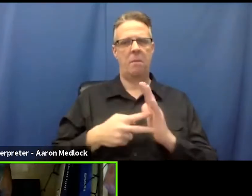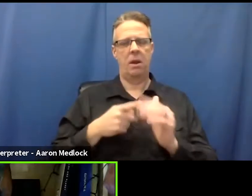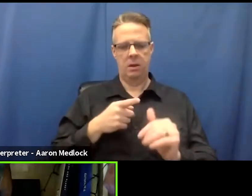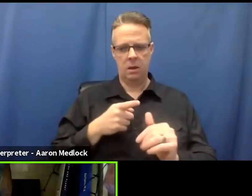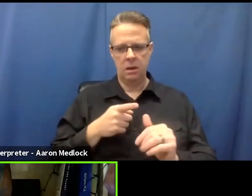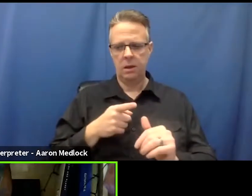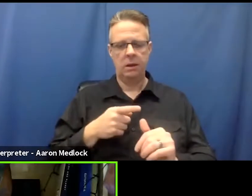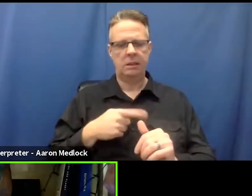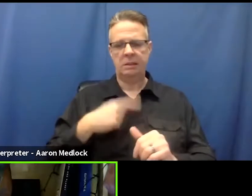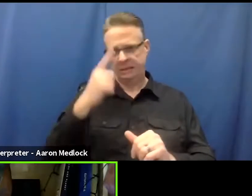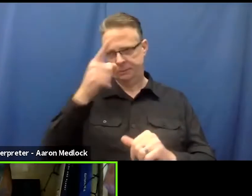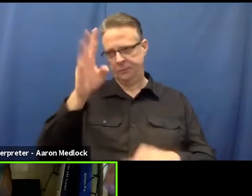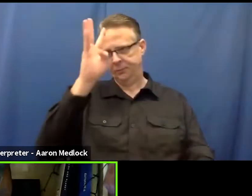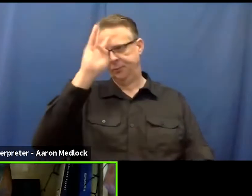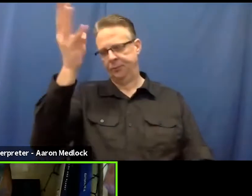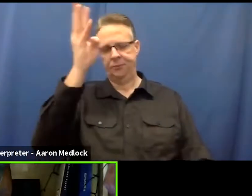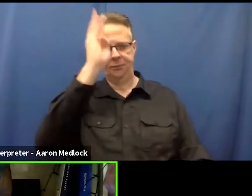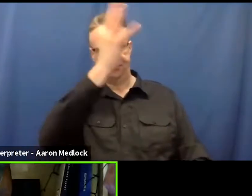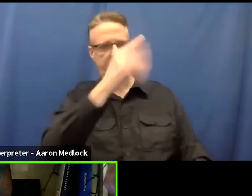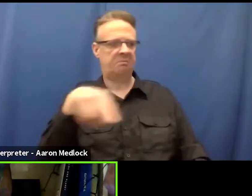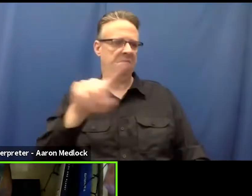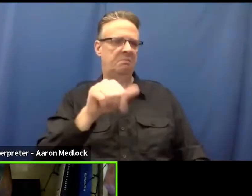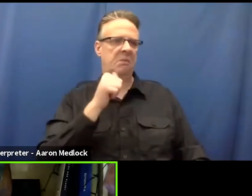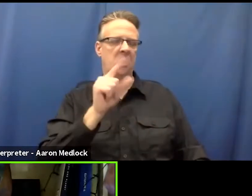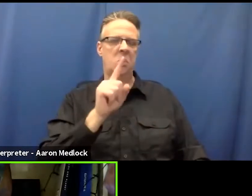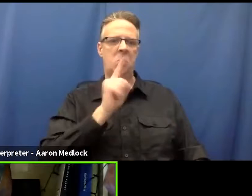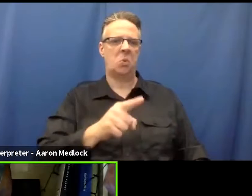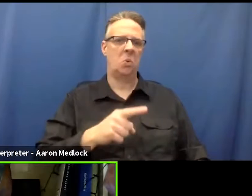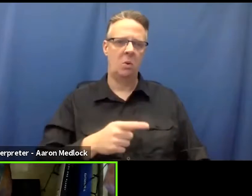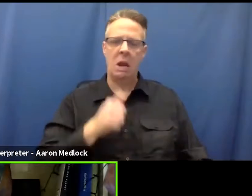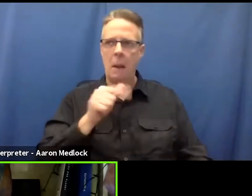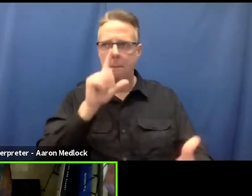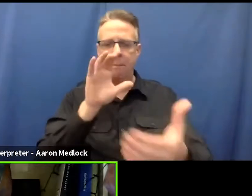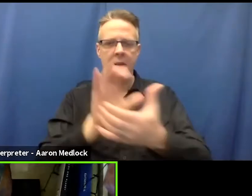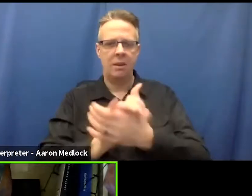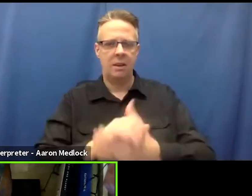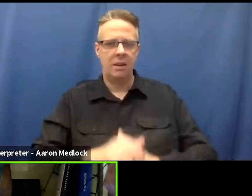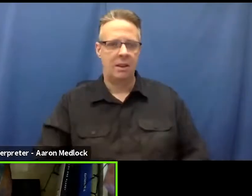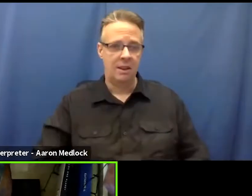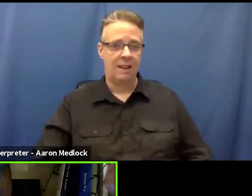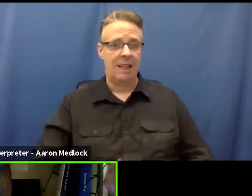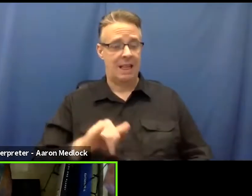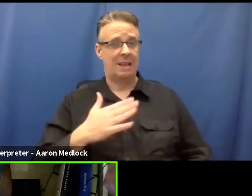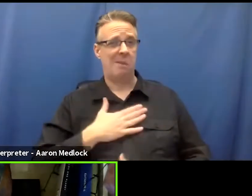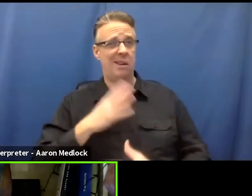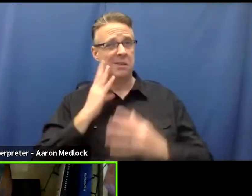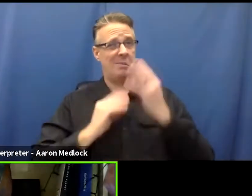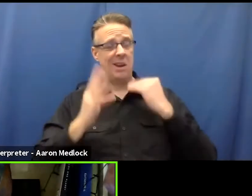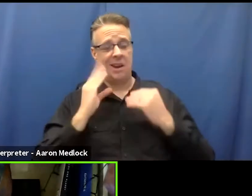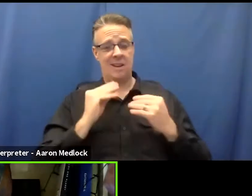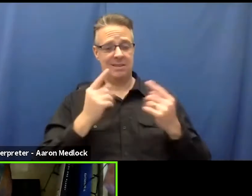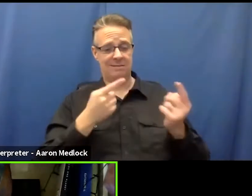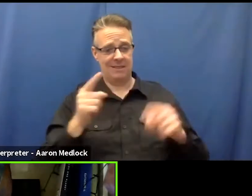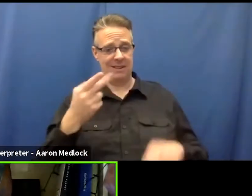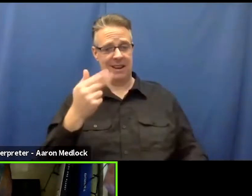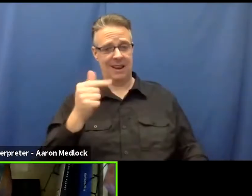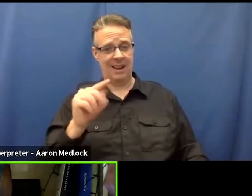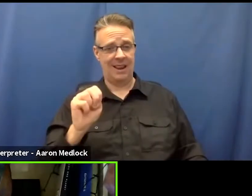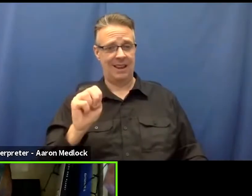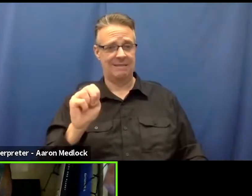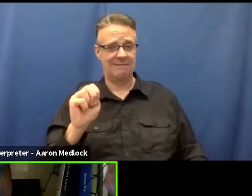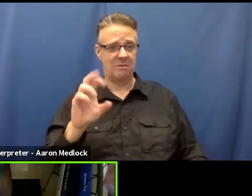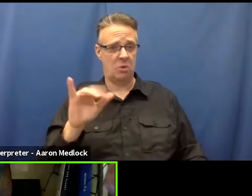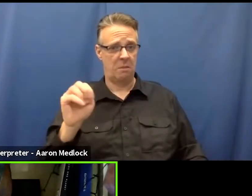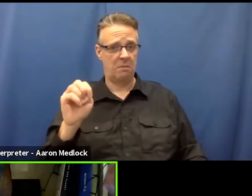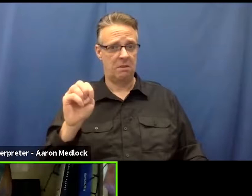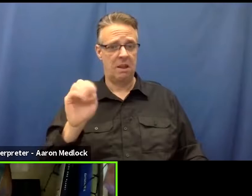people. And you can, in my experiences of hate crime and many of my friends, it's